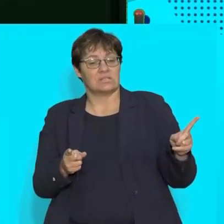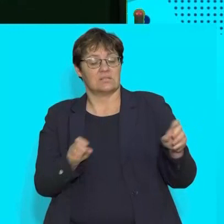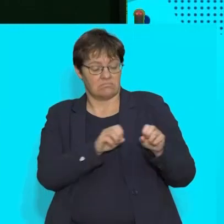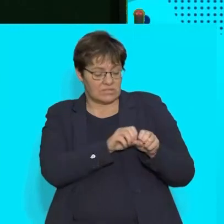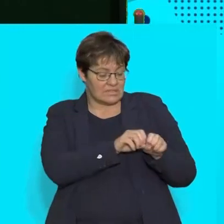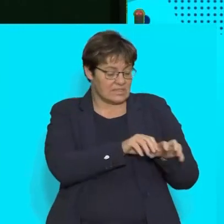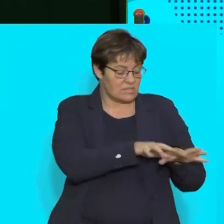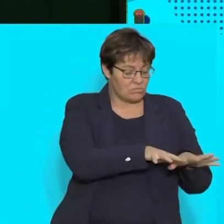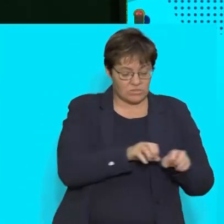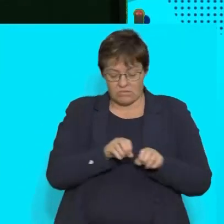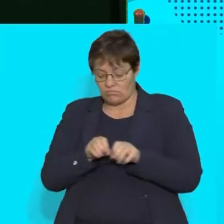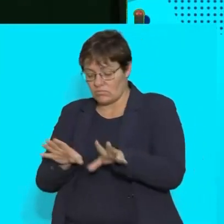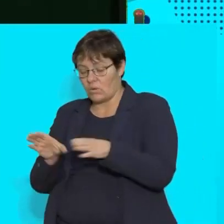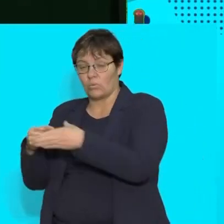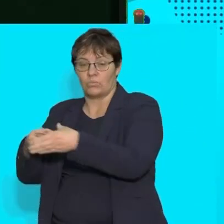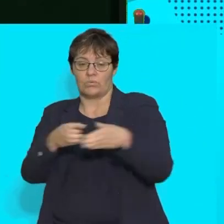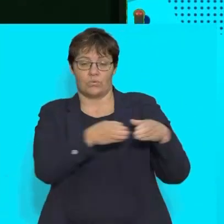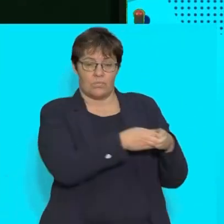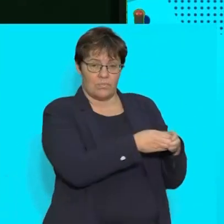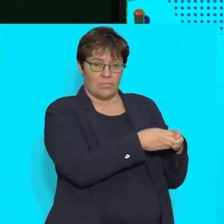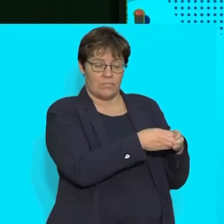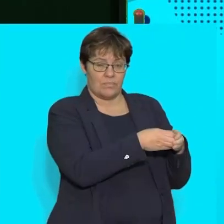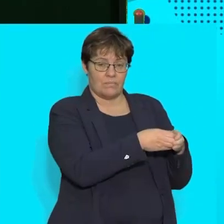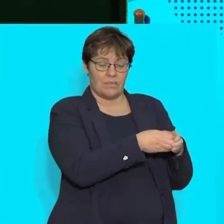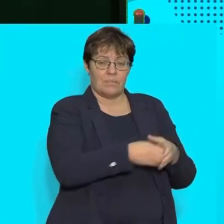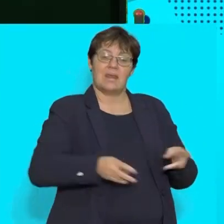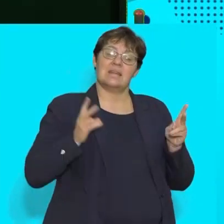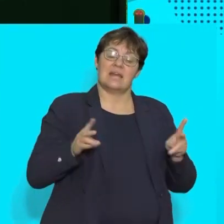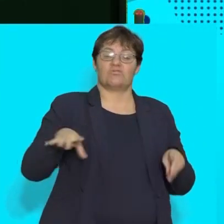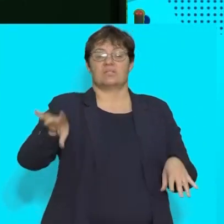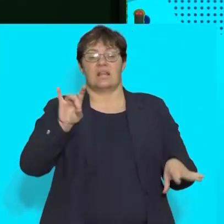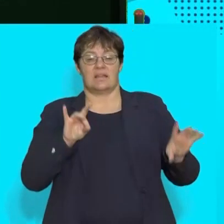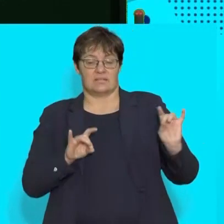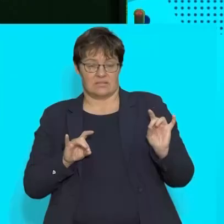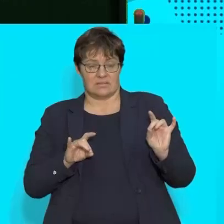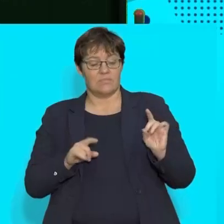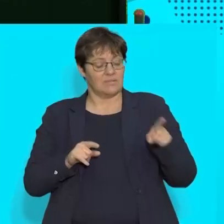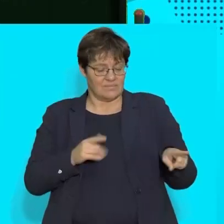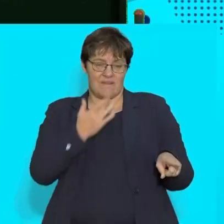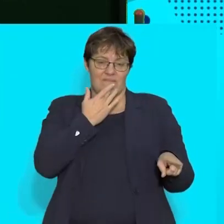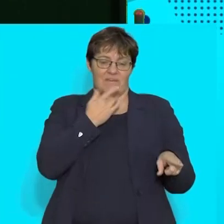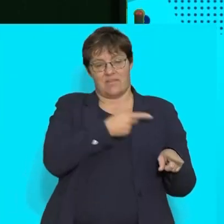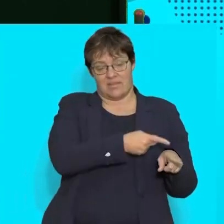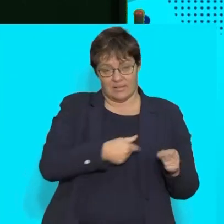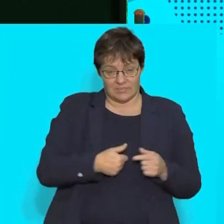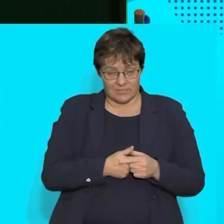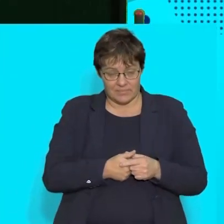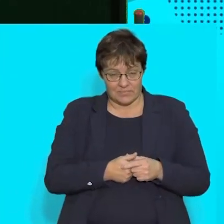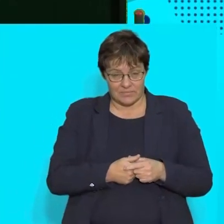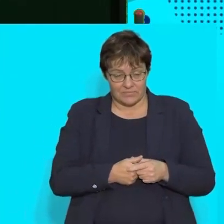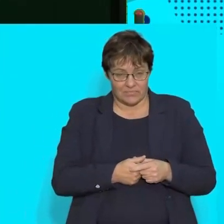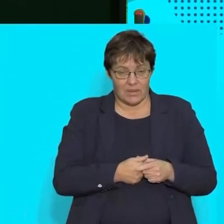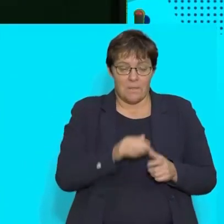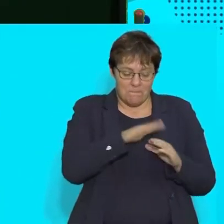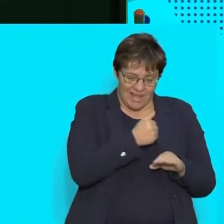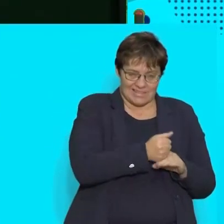in the distribution within a species, to a point that we have natural selection favoring a particular type of individual